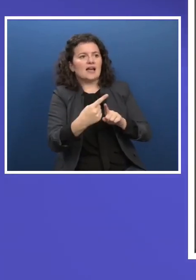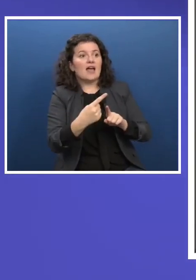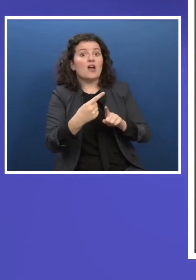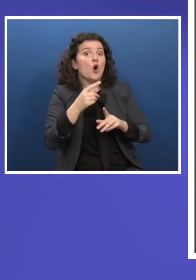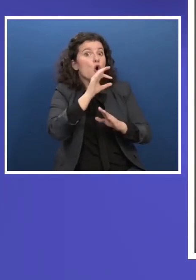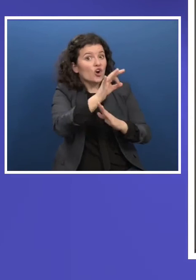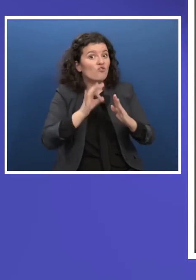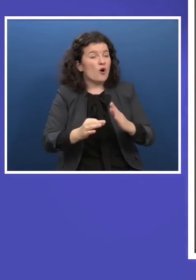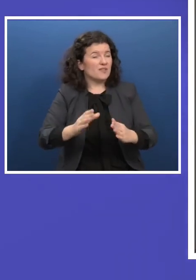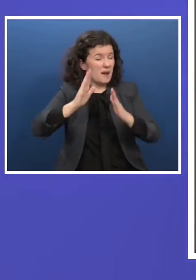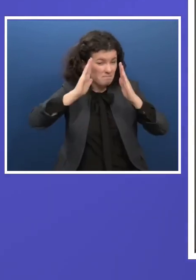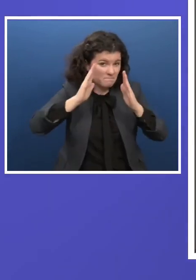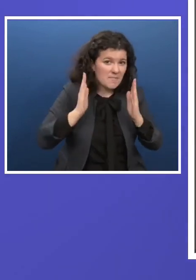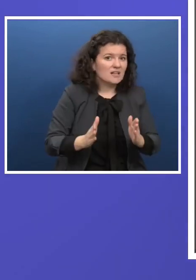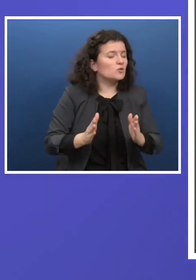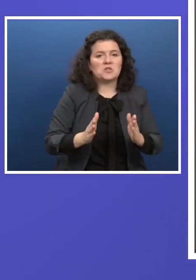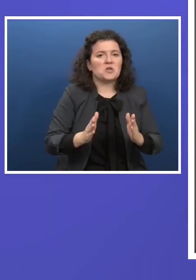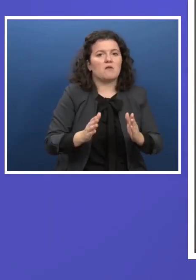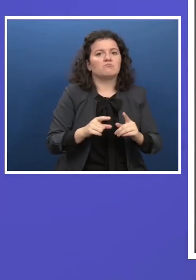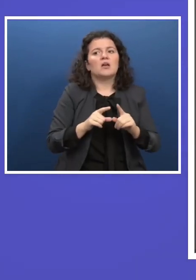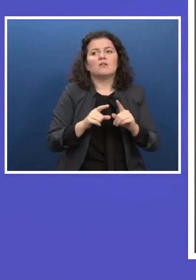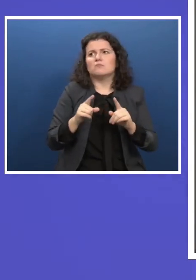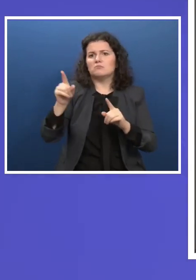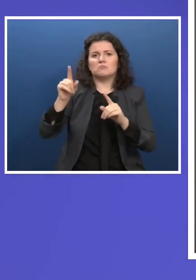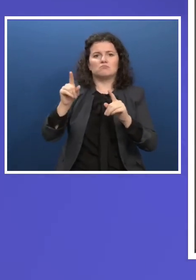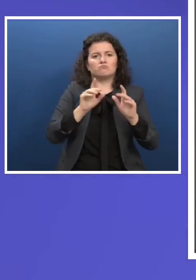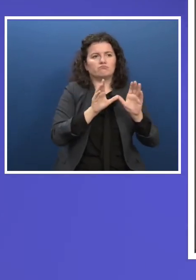them in corporate governance, in corporate